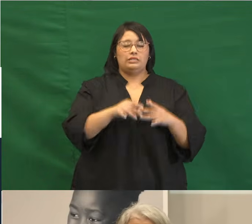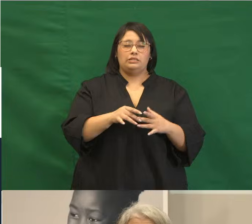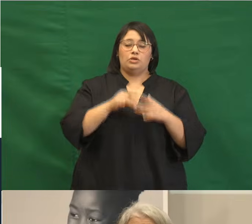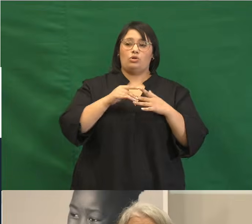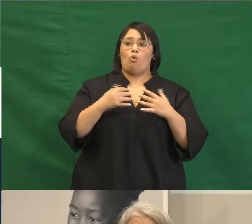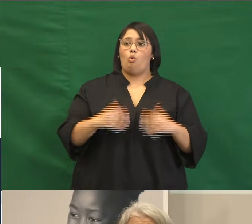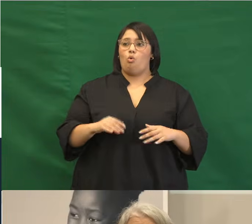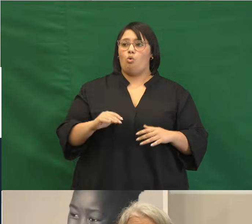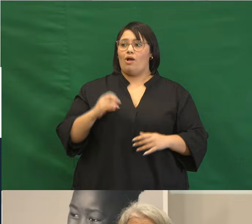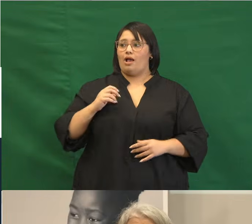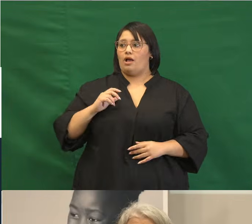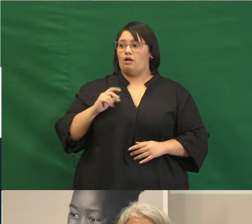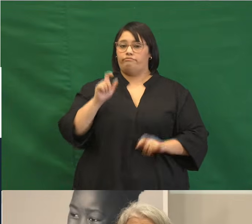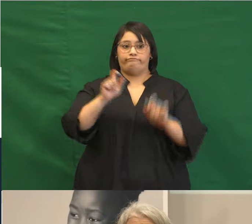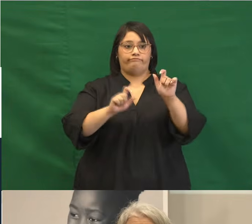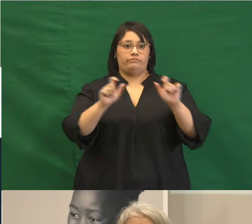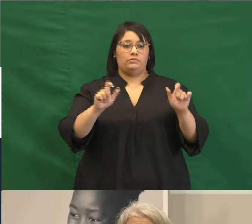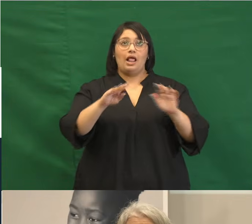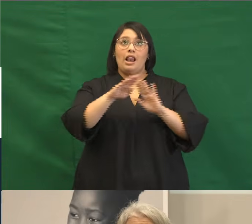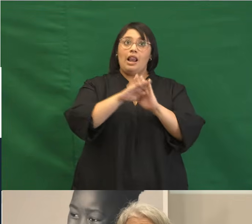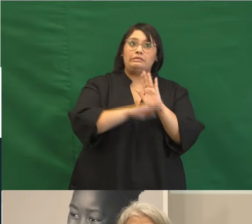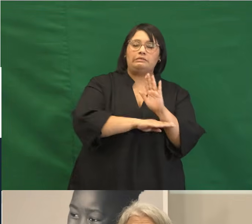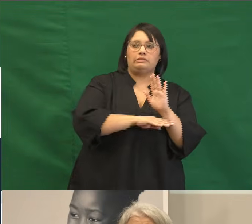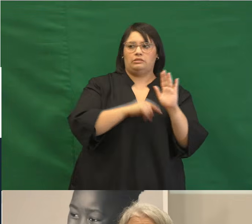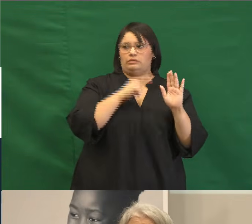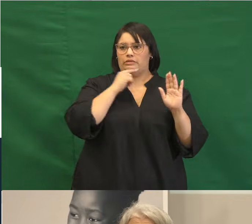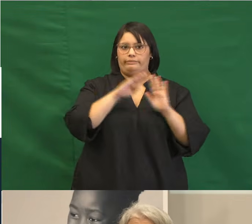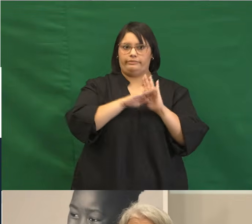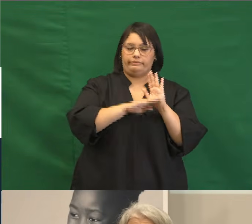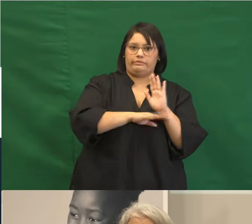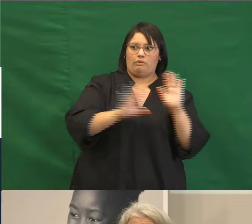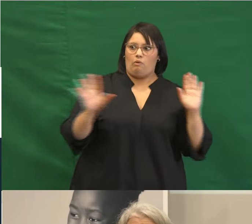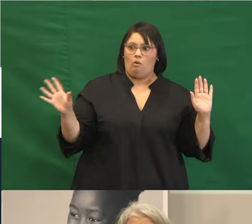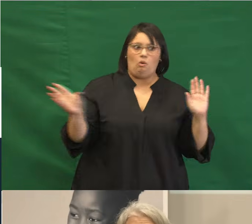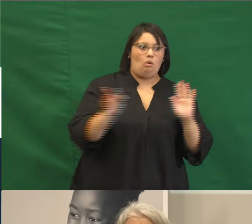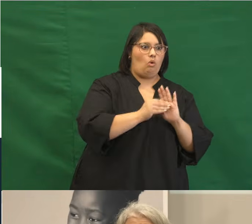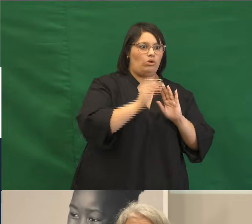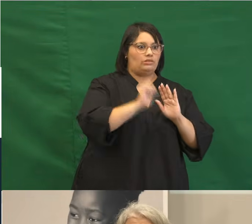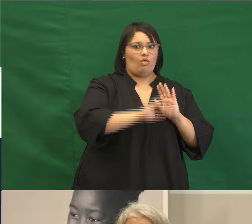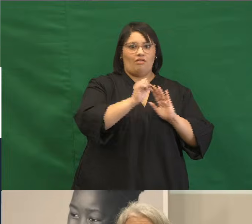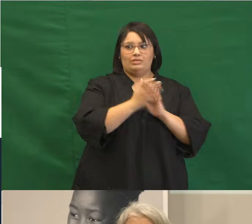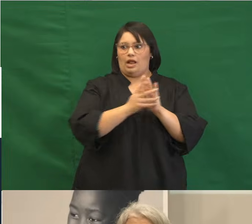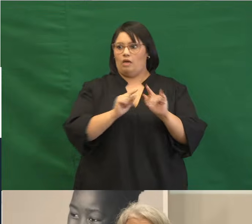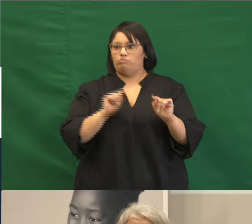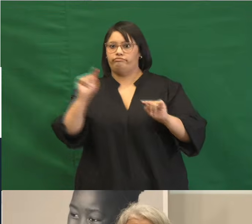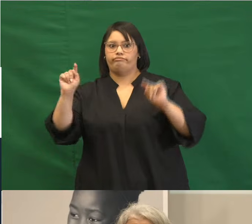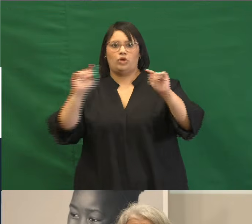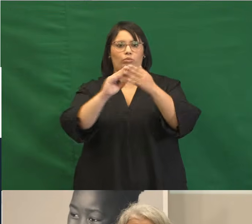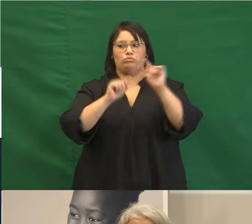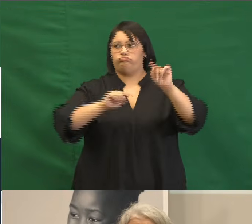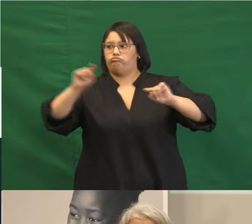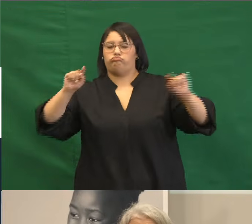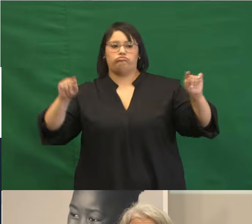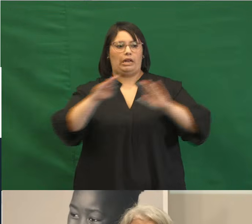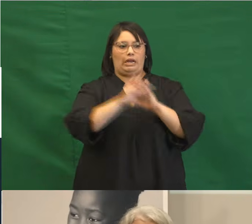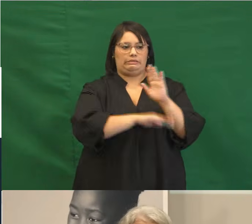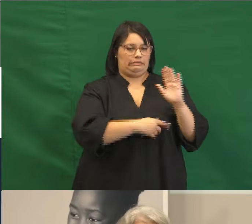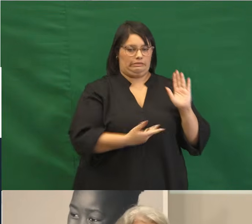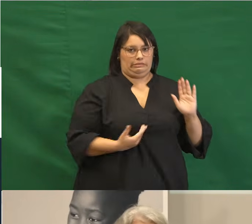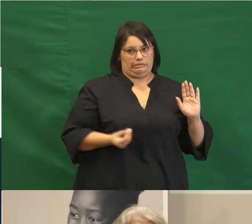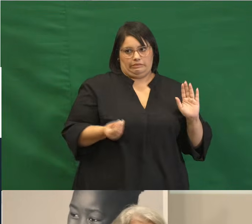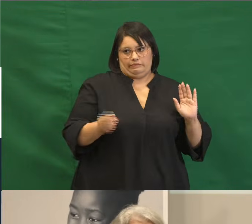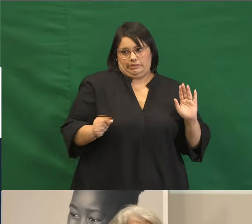guests. I won't give all of the list now of the South African Sign Language community.